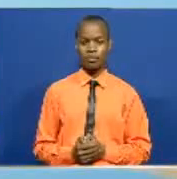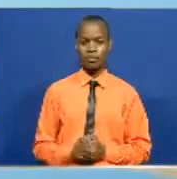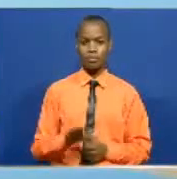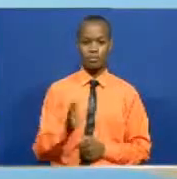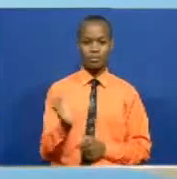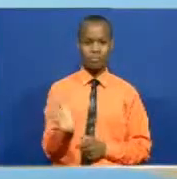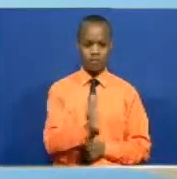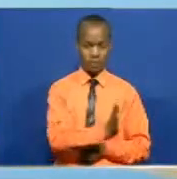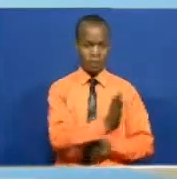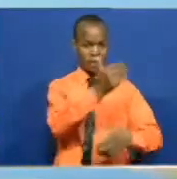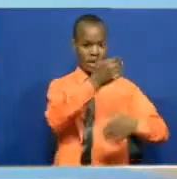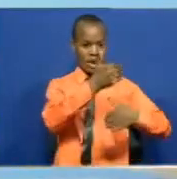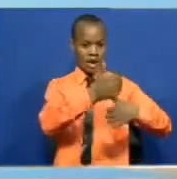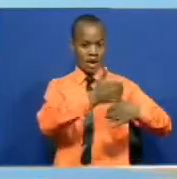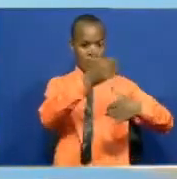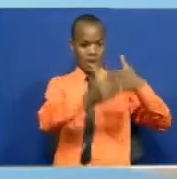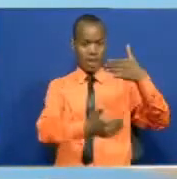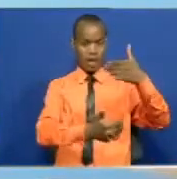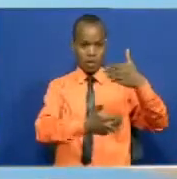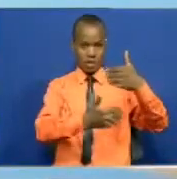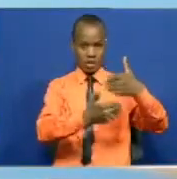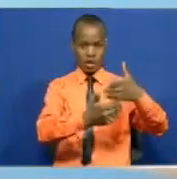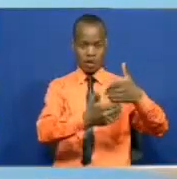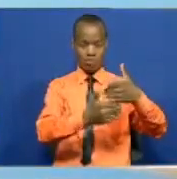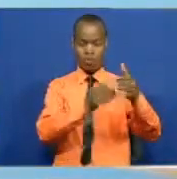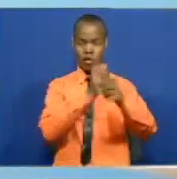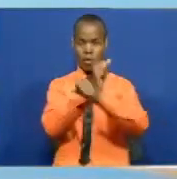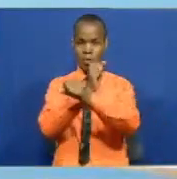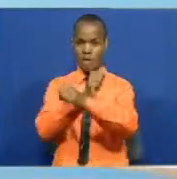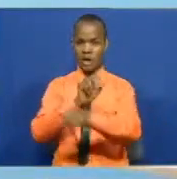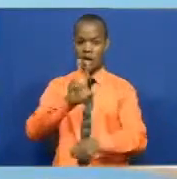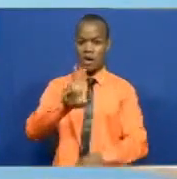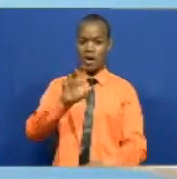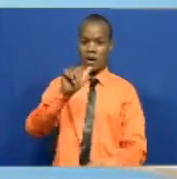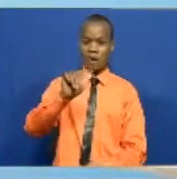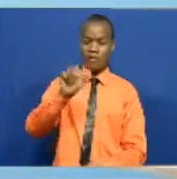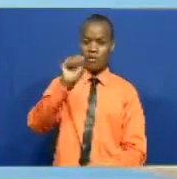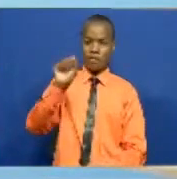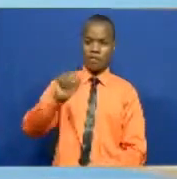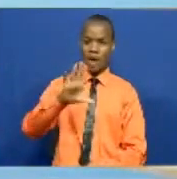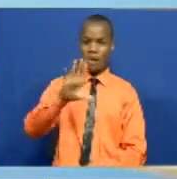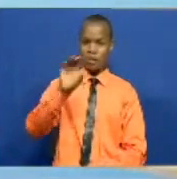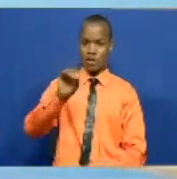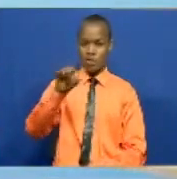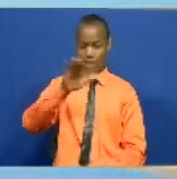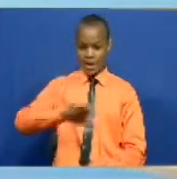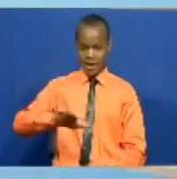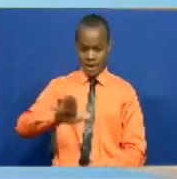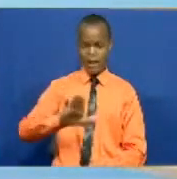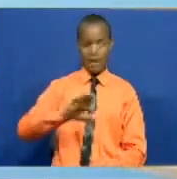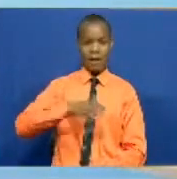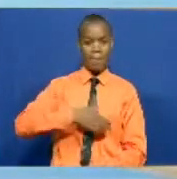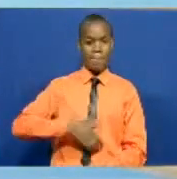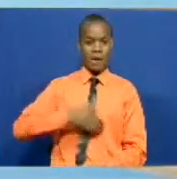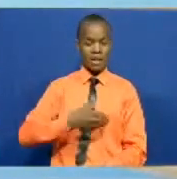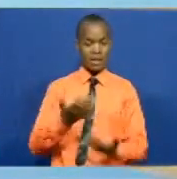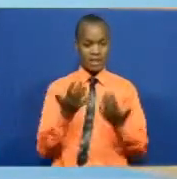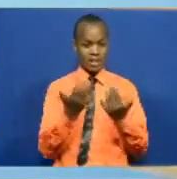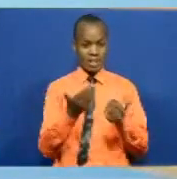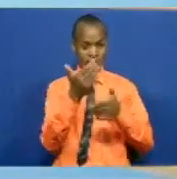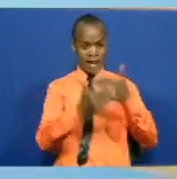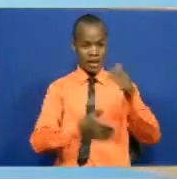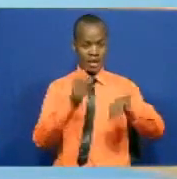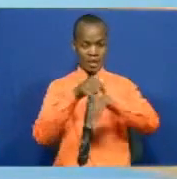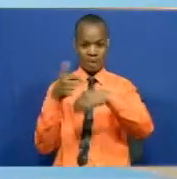Construction of a seawall to protect the historic Vasco da Gama's pillar in Malindi town, Kilifi County, is on course despite challenges posed